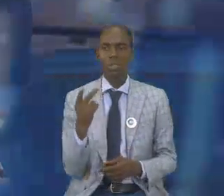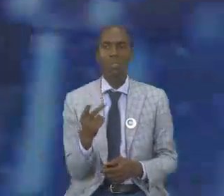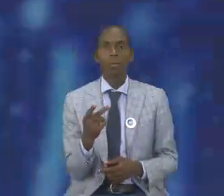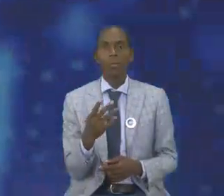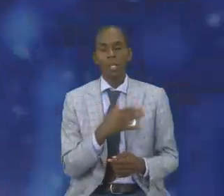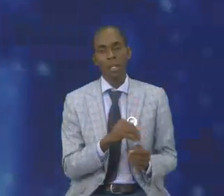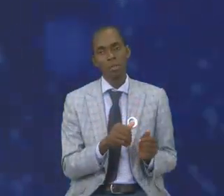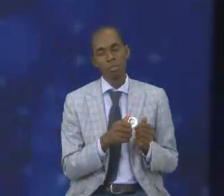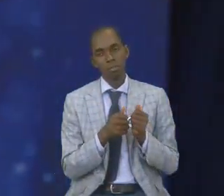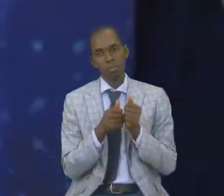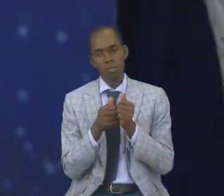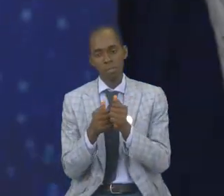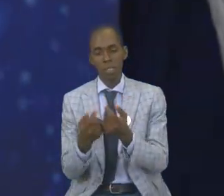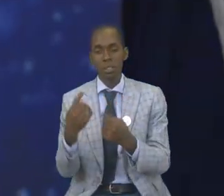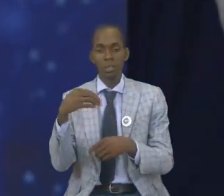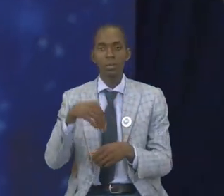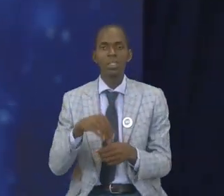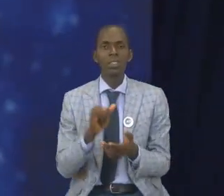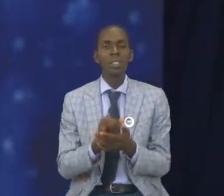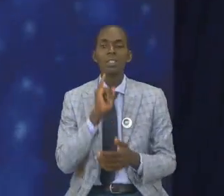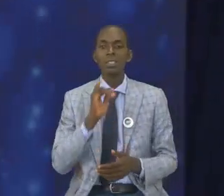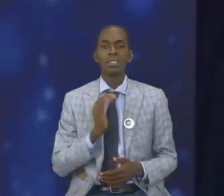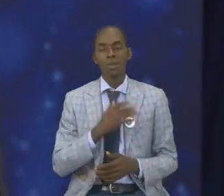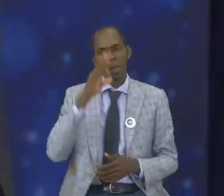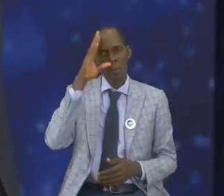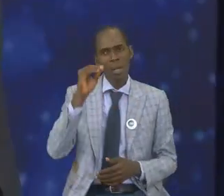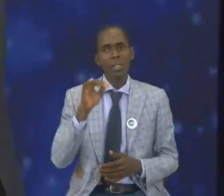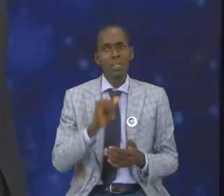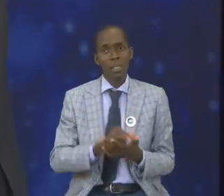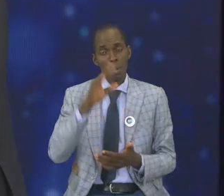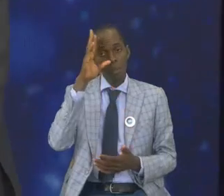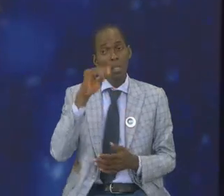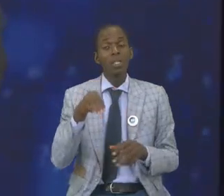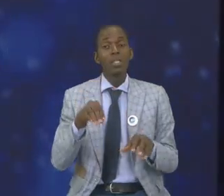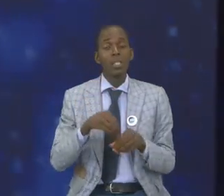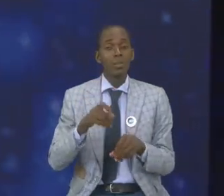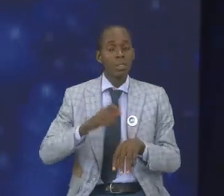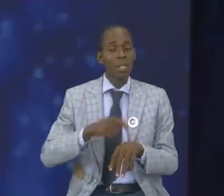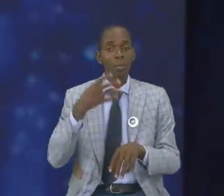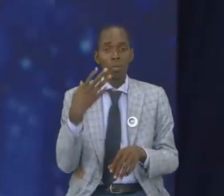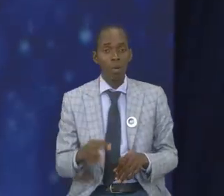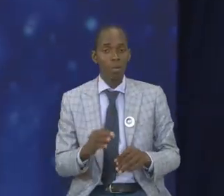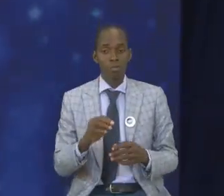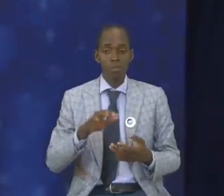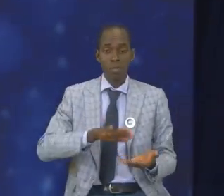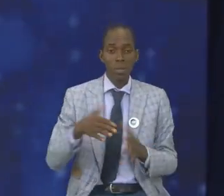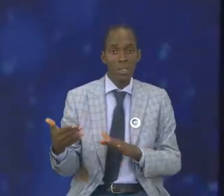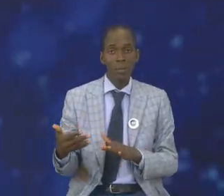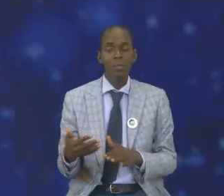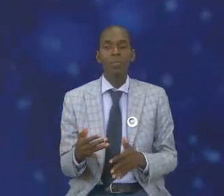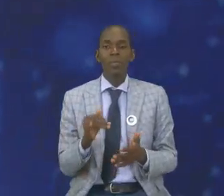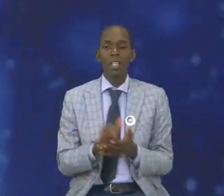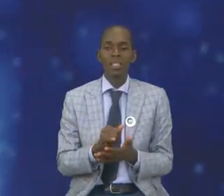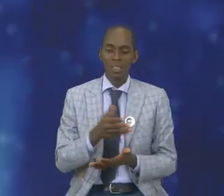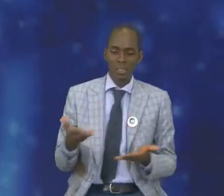That's our man. A man that knew, even at the face of death, that here is what the